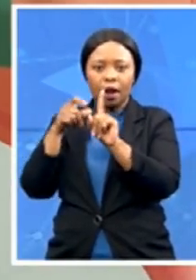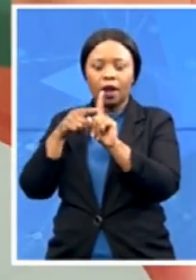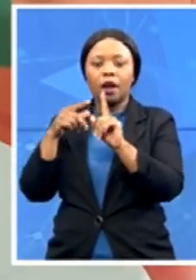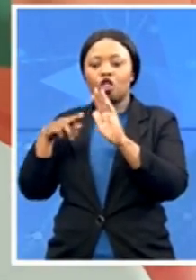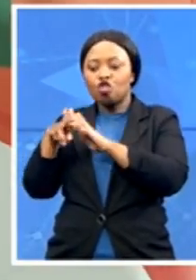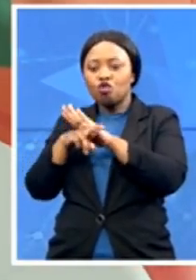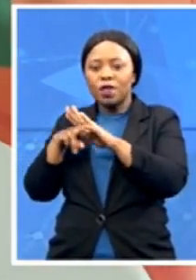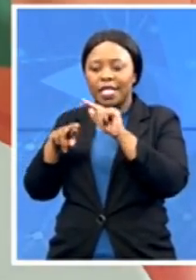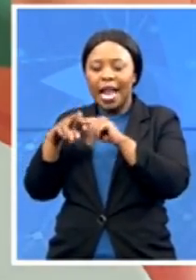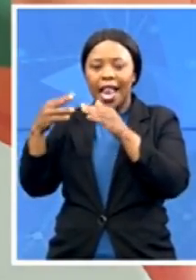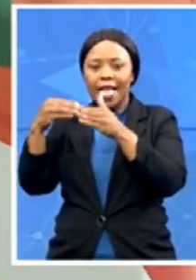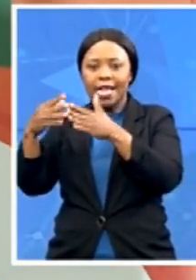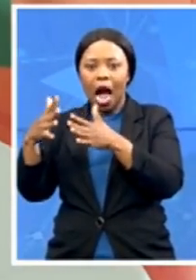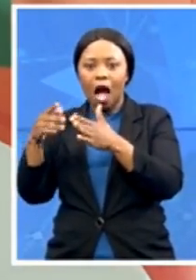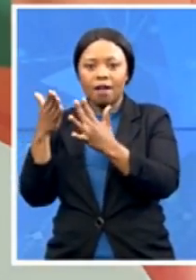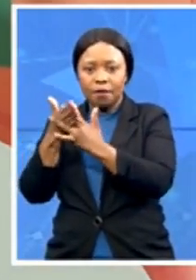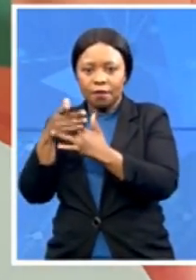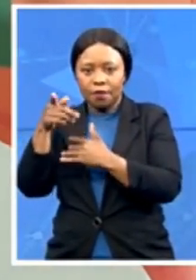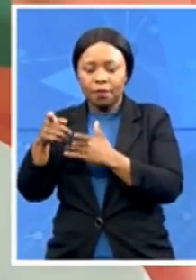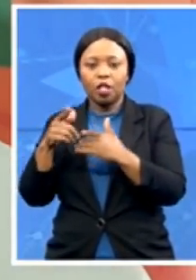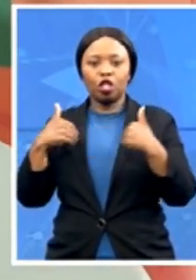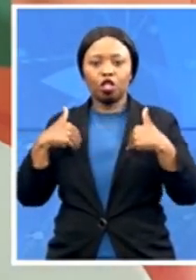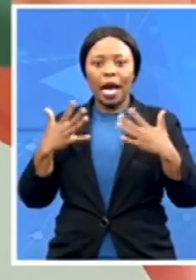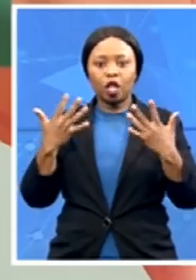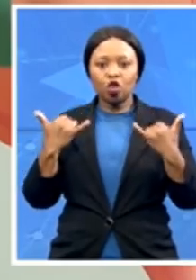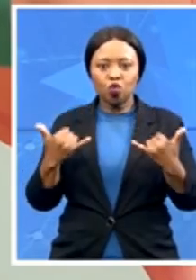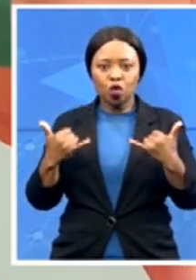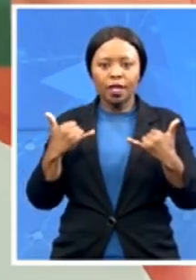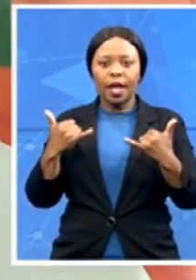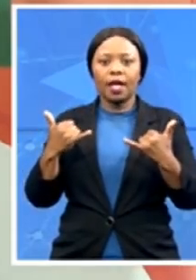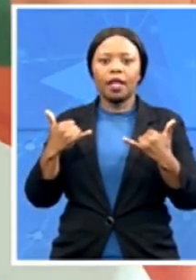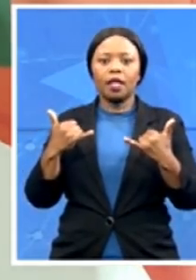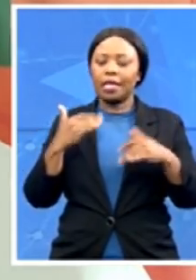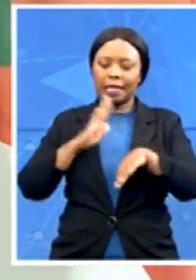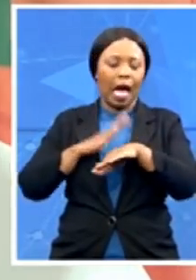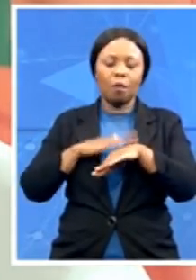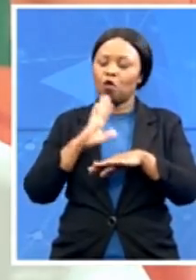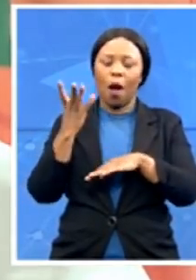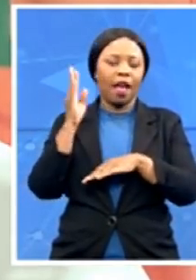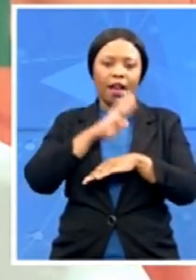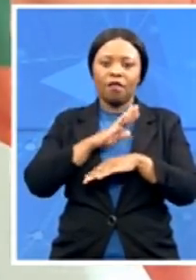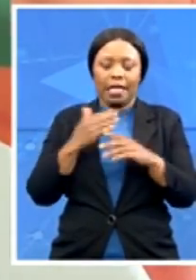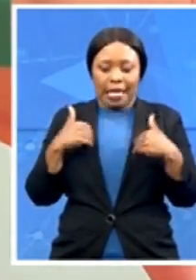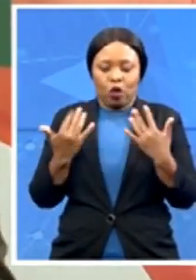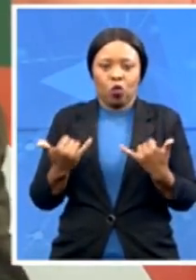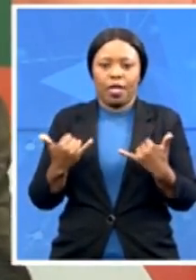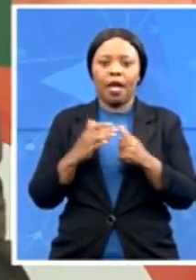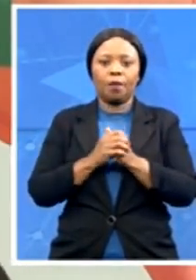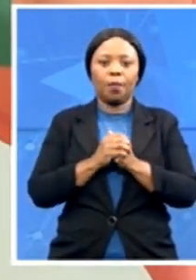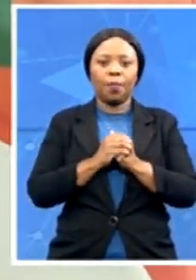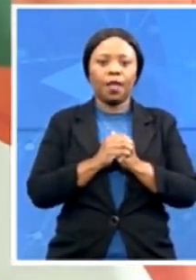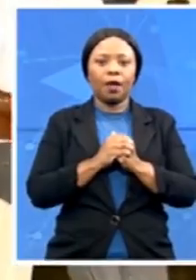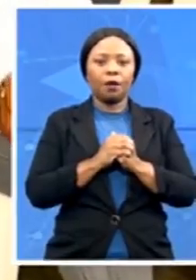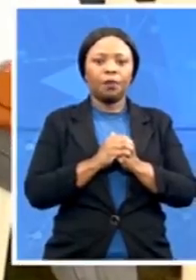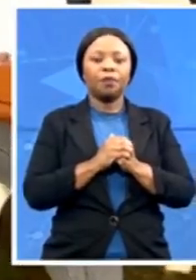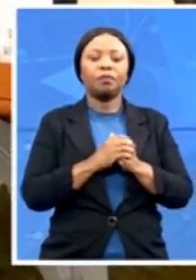Nikalise kwanamhlanje uphuma kwenu xasha sinalo. Make sijonge ke ngoku iUDM le uba